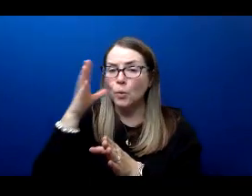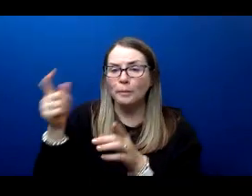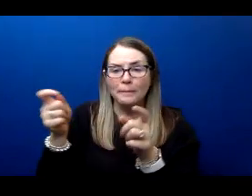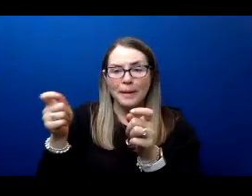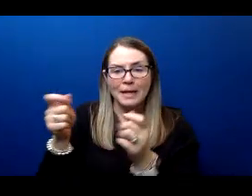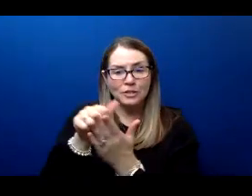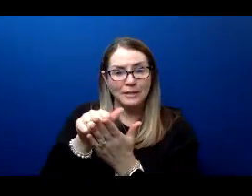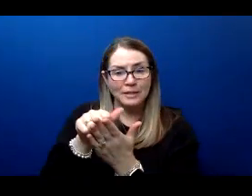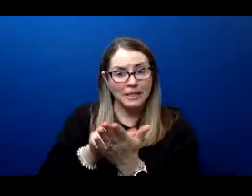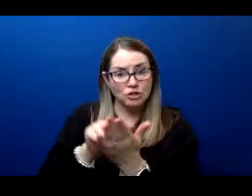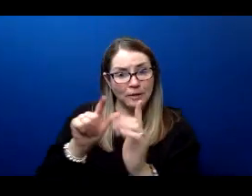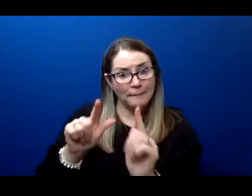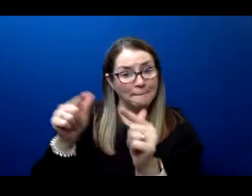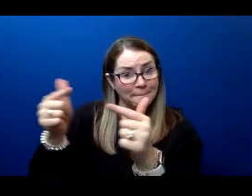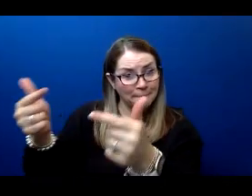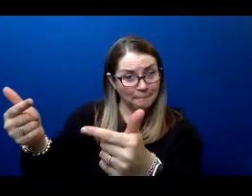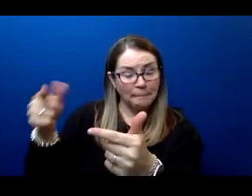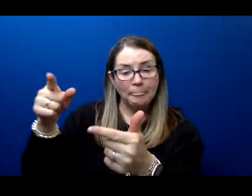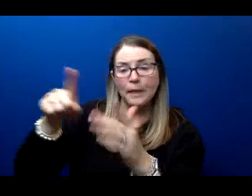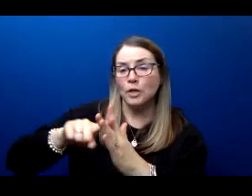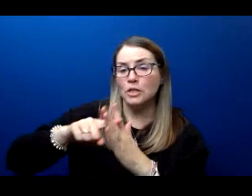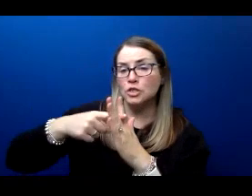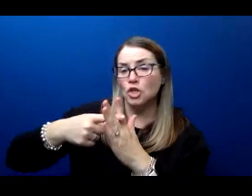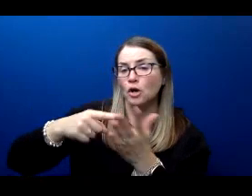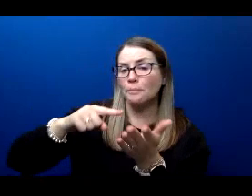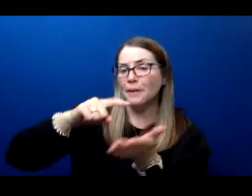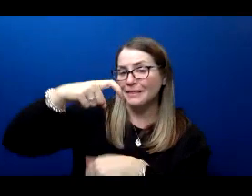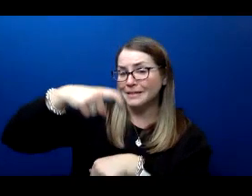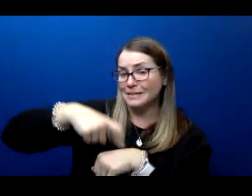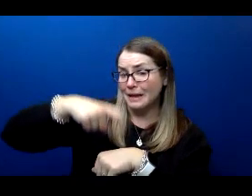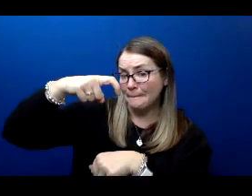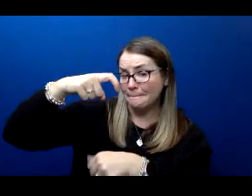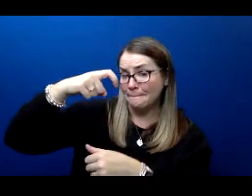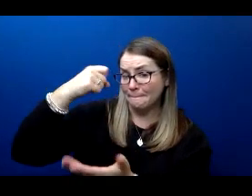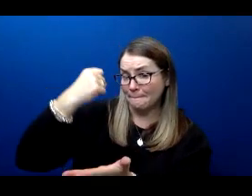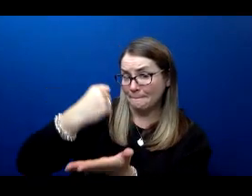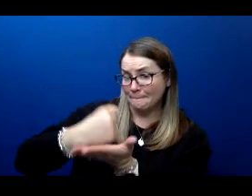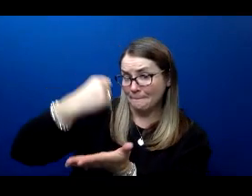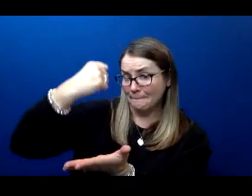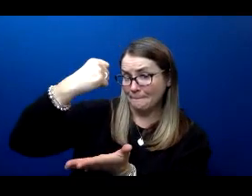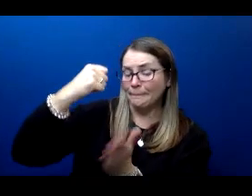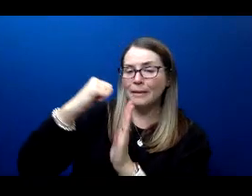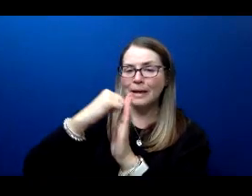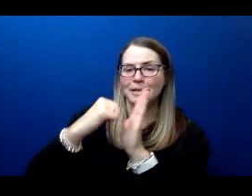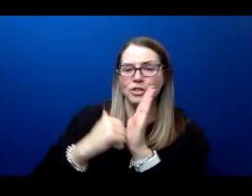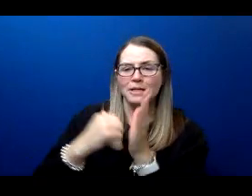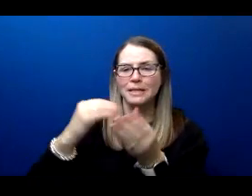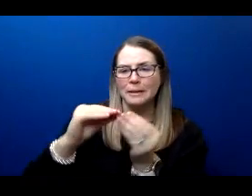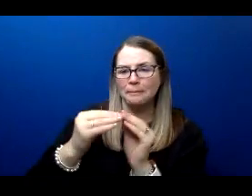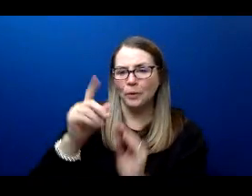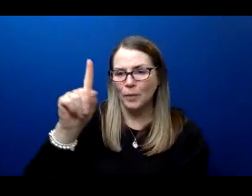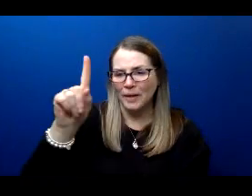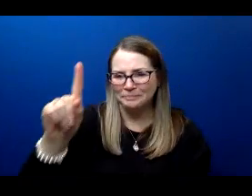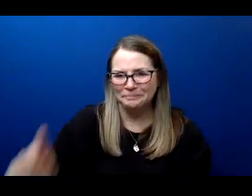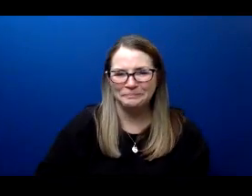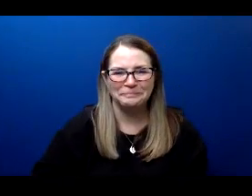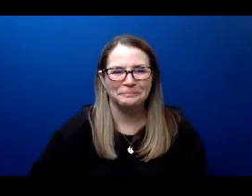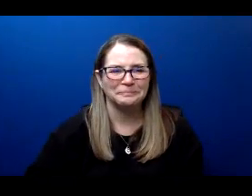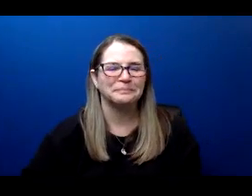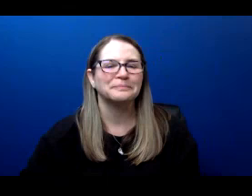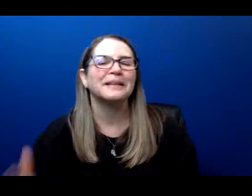is yours. If you would please start by noting the time. You are ready to start with agenda item 1. Thank you so much,